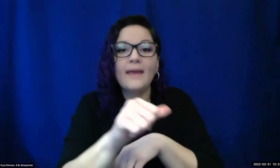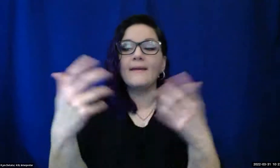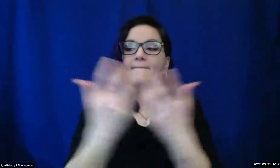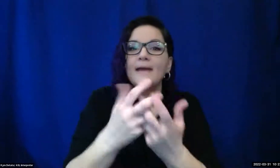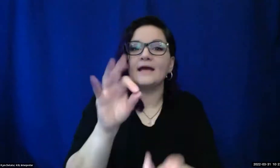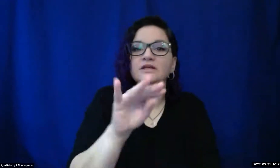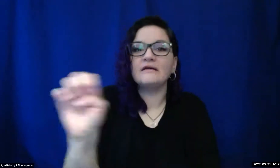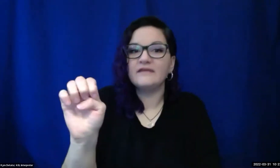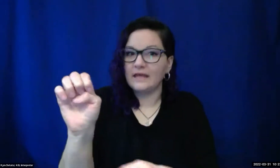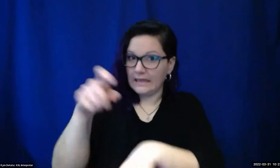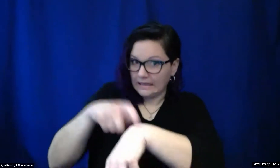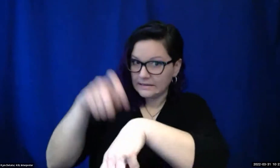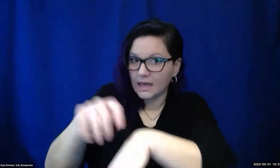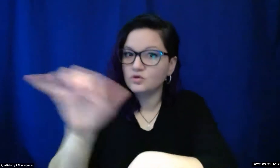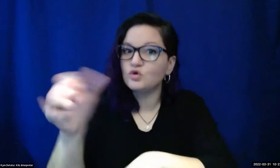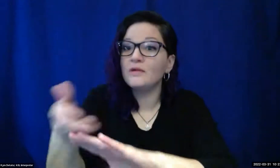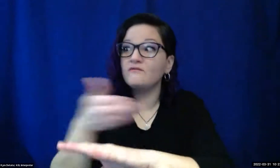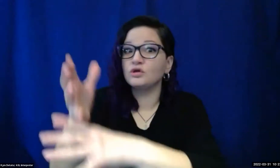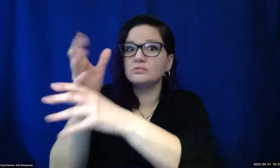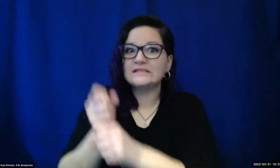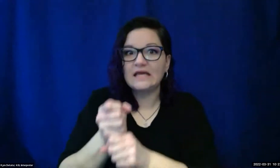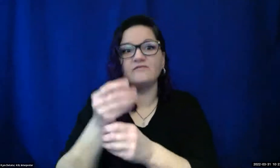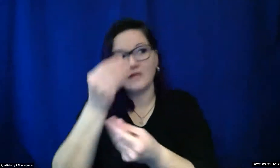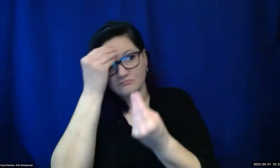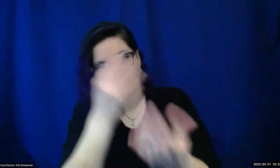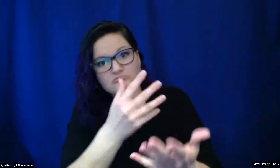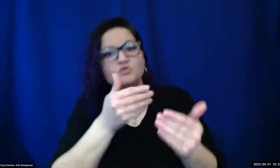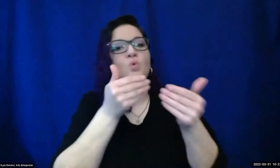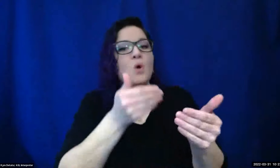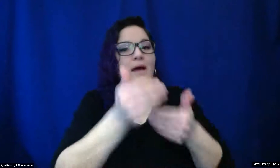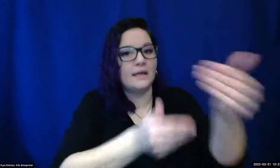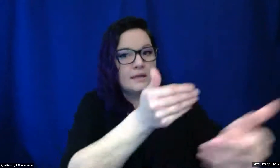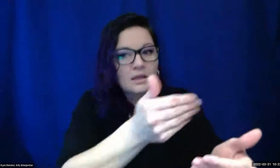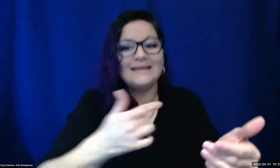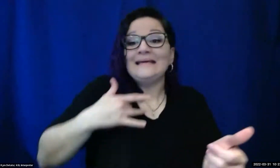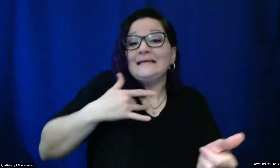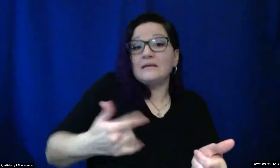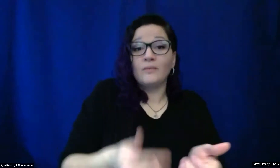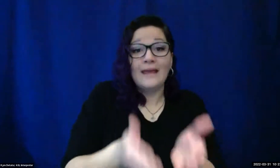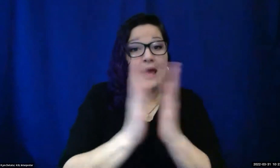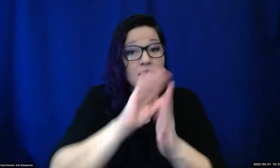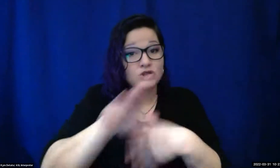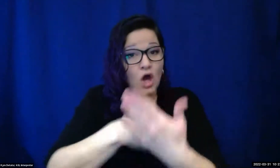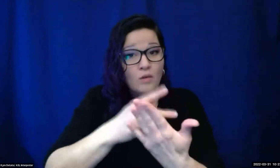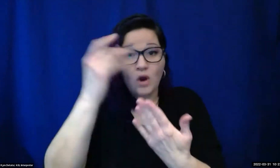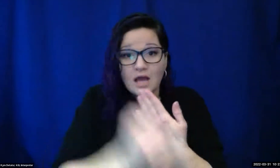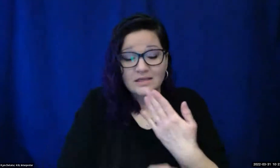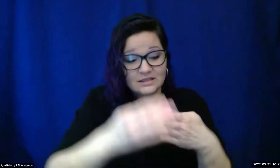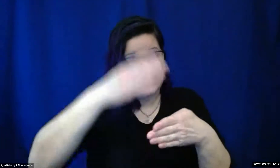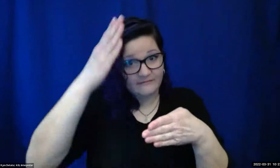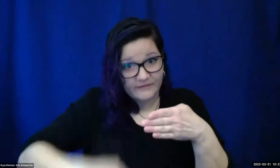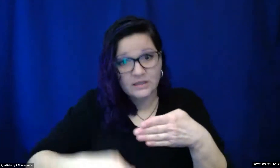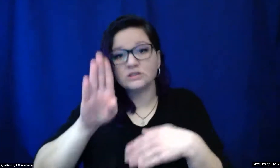time before you get a notice to proceed from the city. We typically ask that all projects be completed by